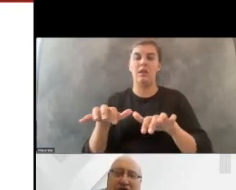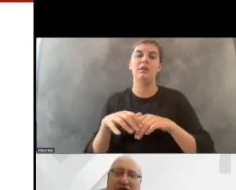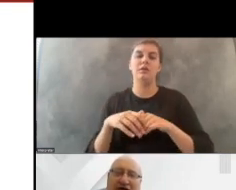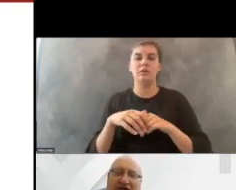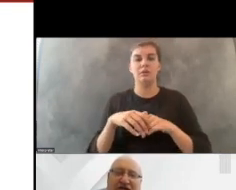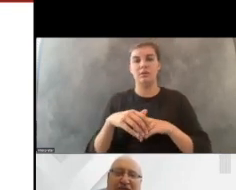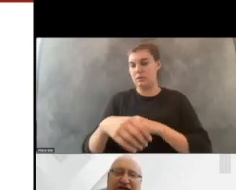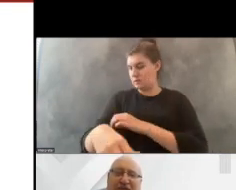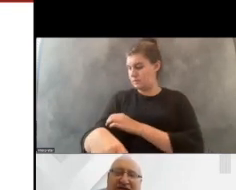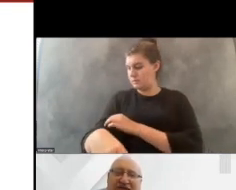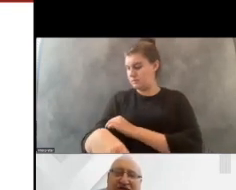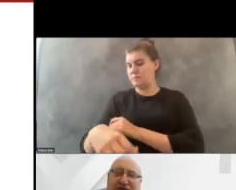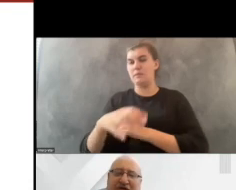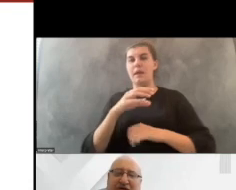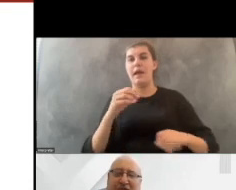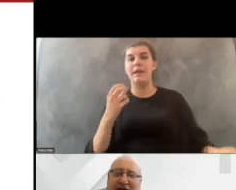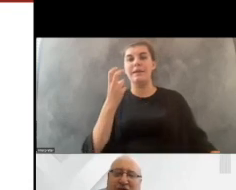devices.